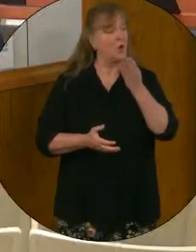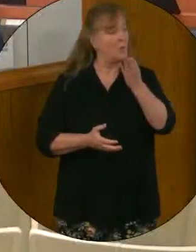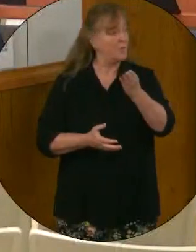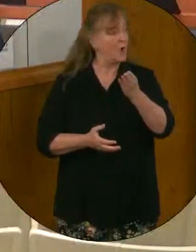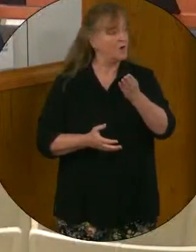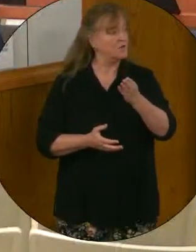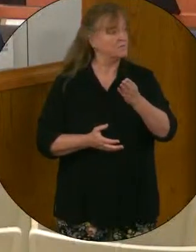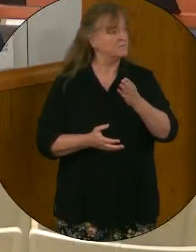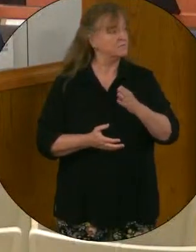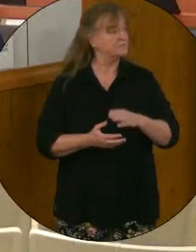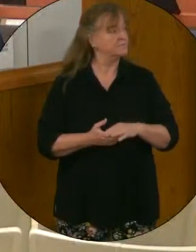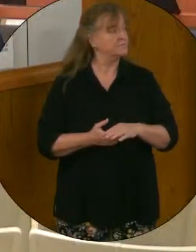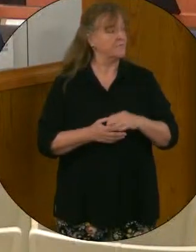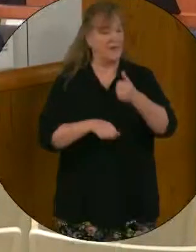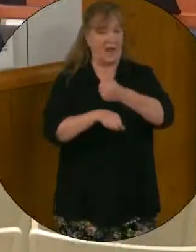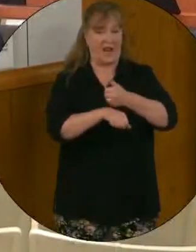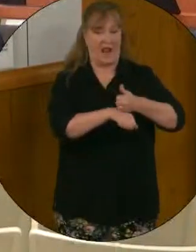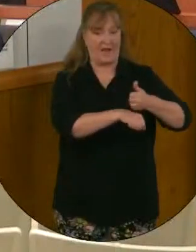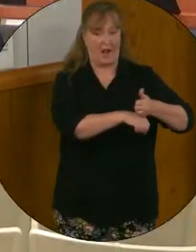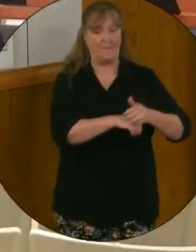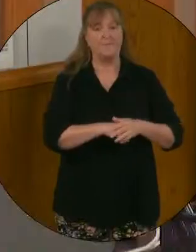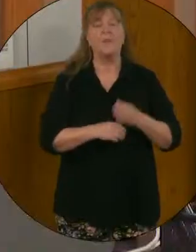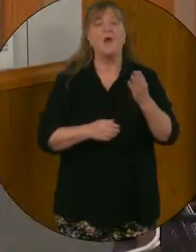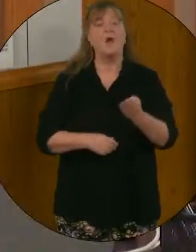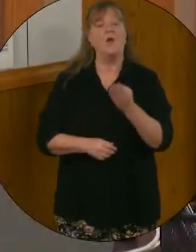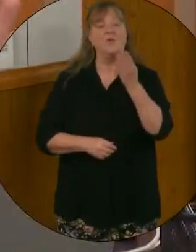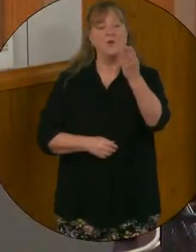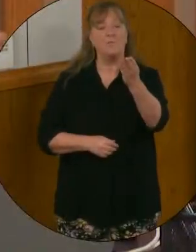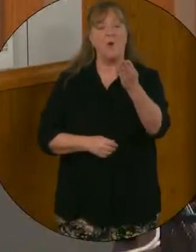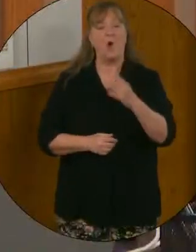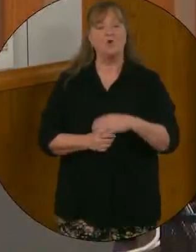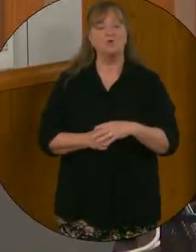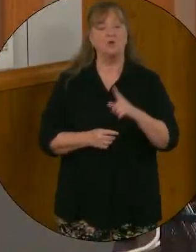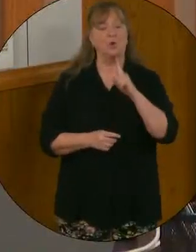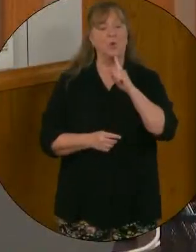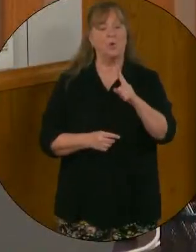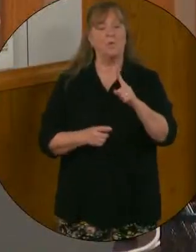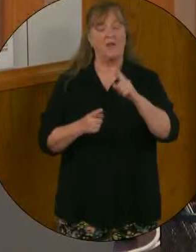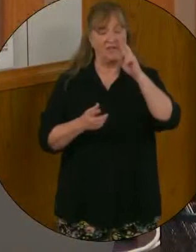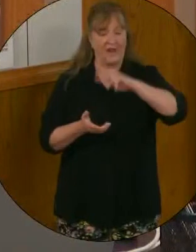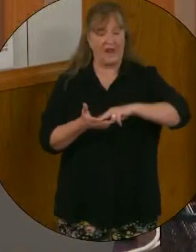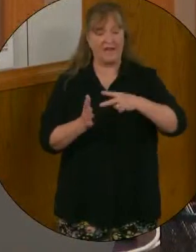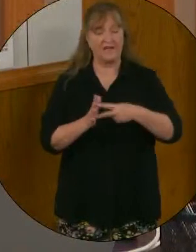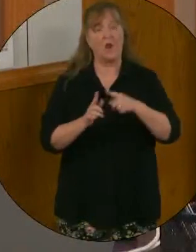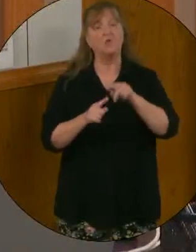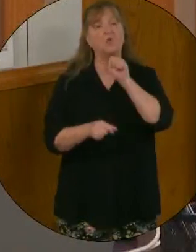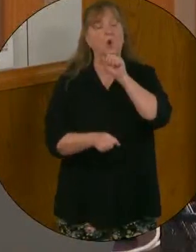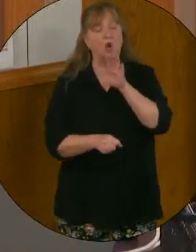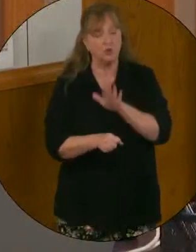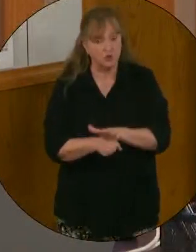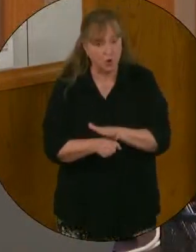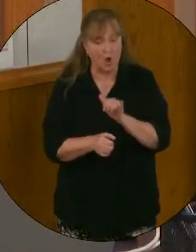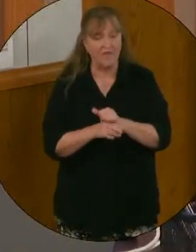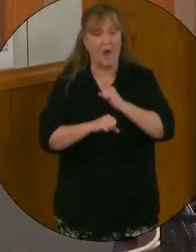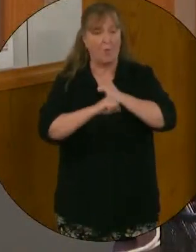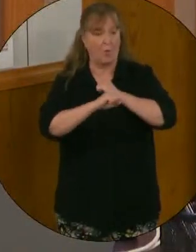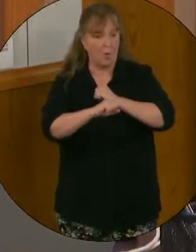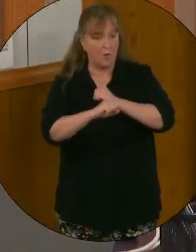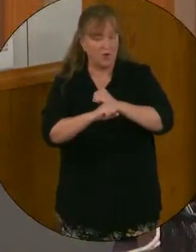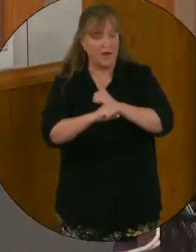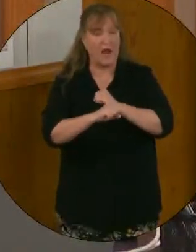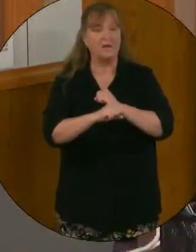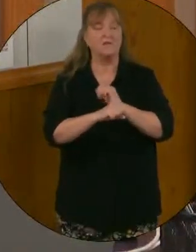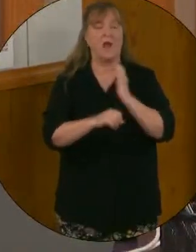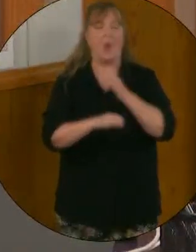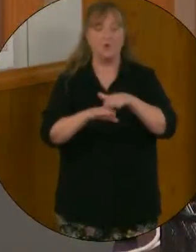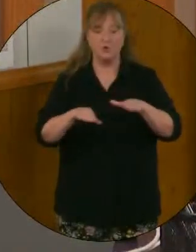if you could just kind of lay it out. My motion is that with the intent to ensure that we protect